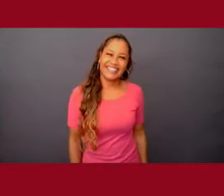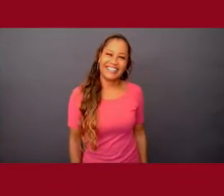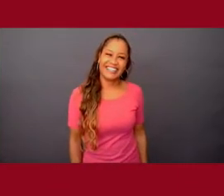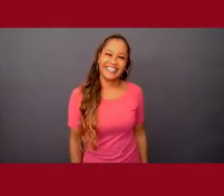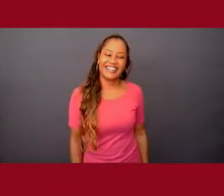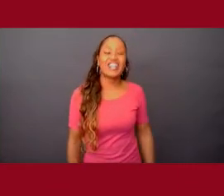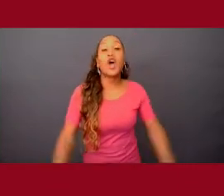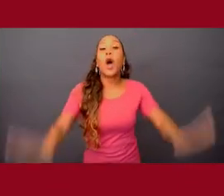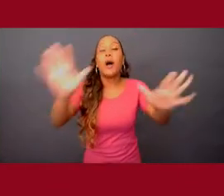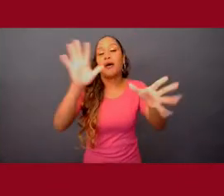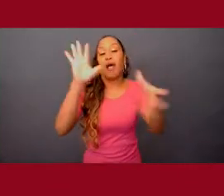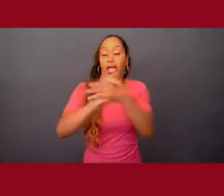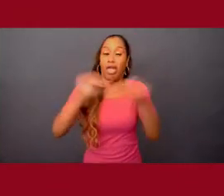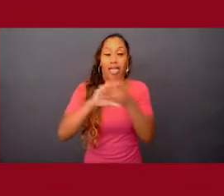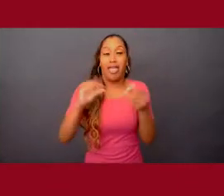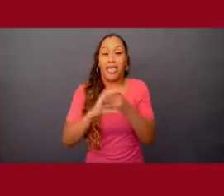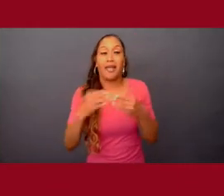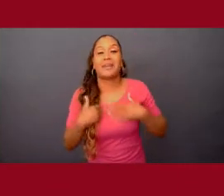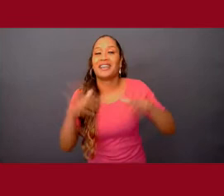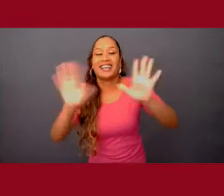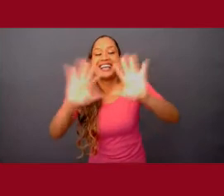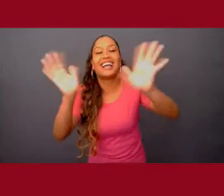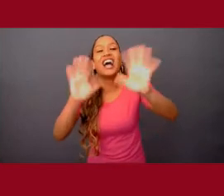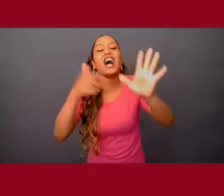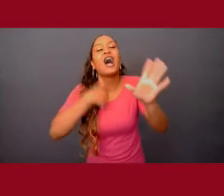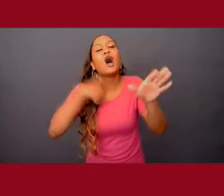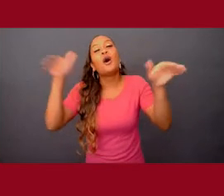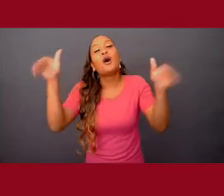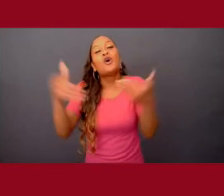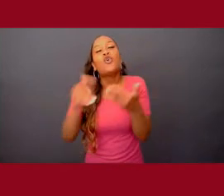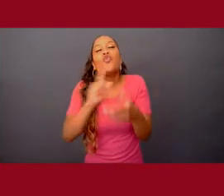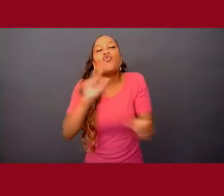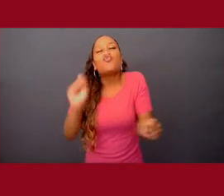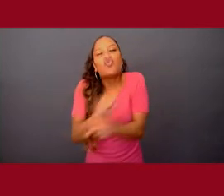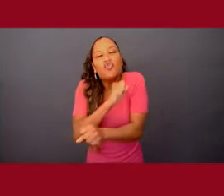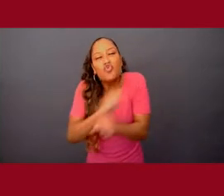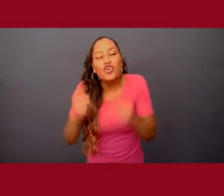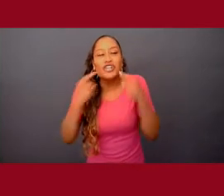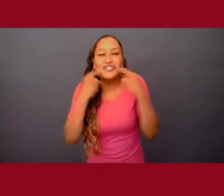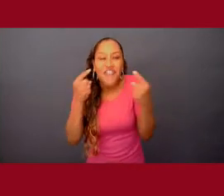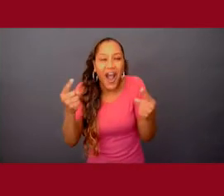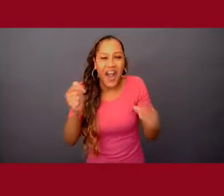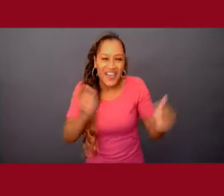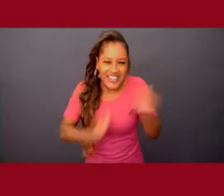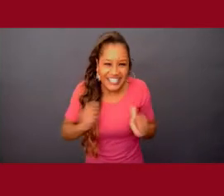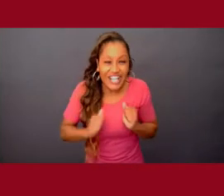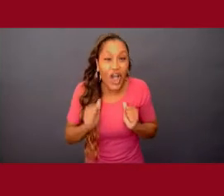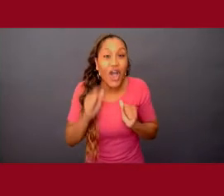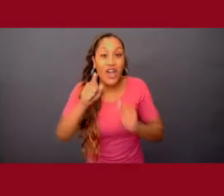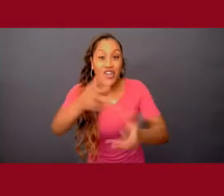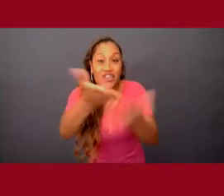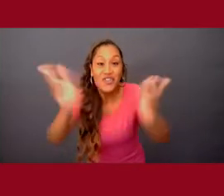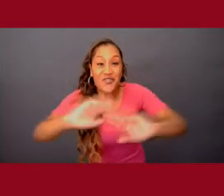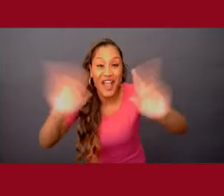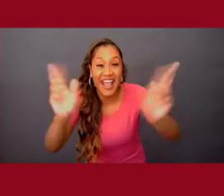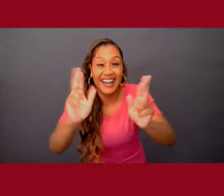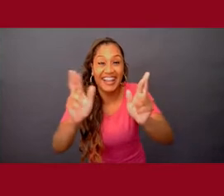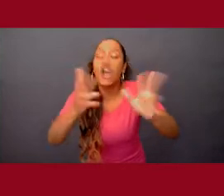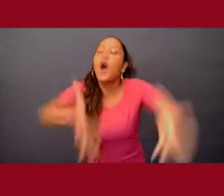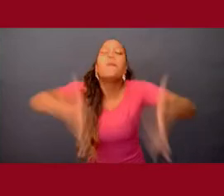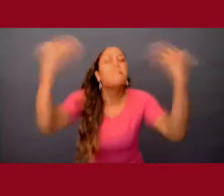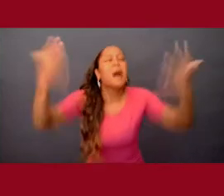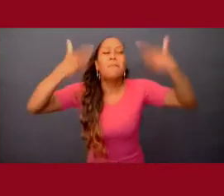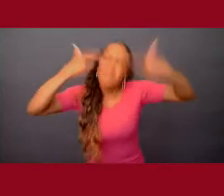But enough about me. I want to introduce the true stars of this show. Are you guys ready? Make some